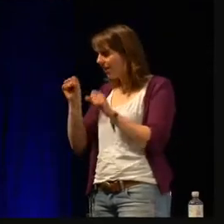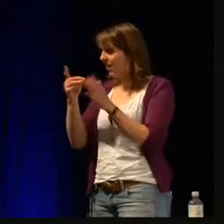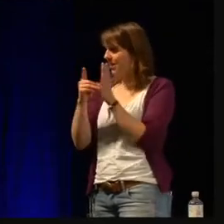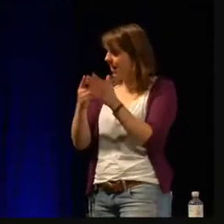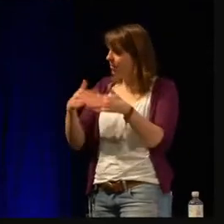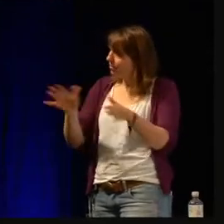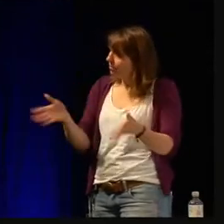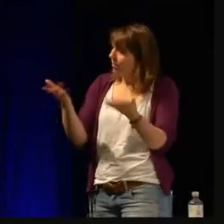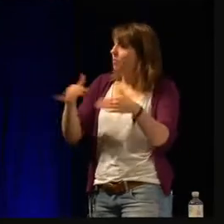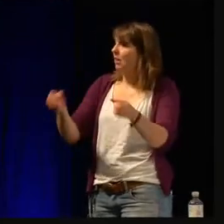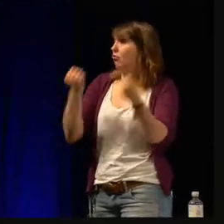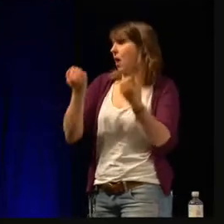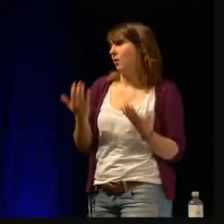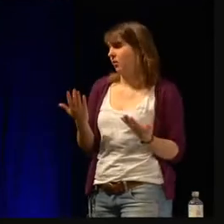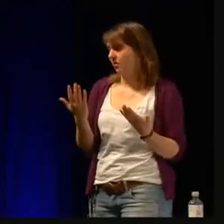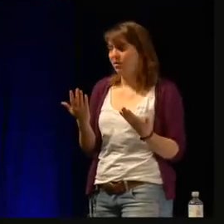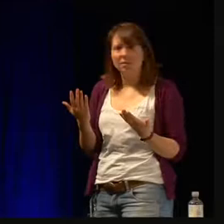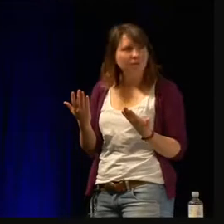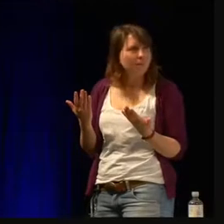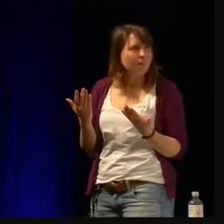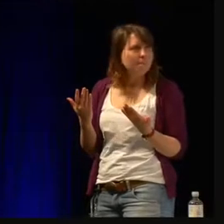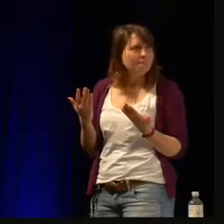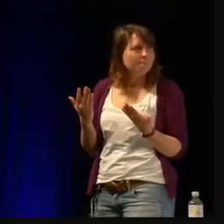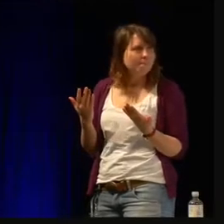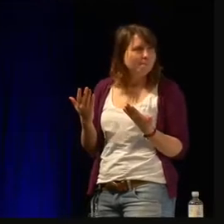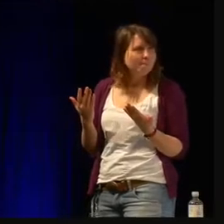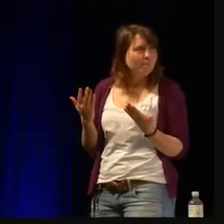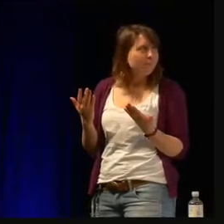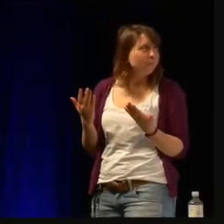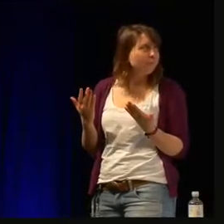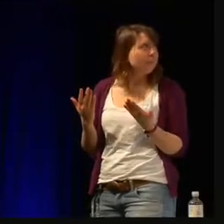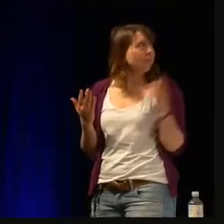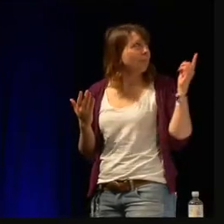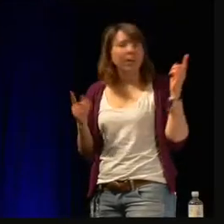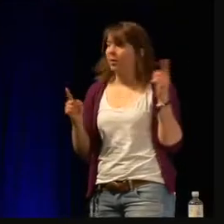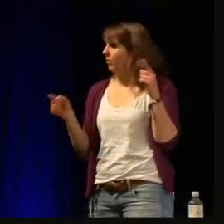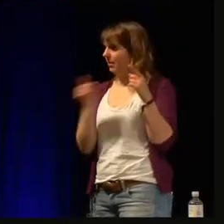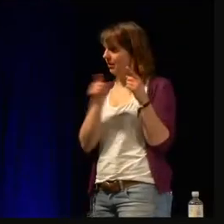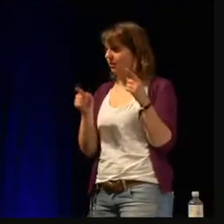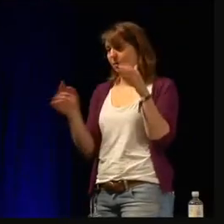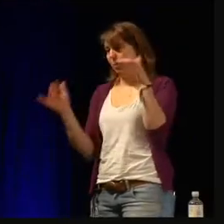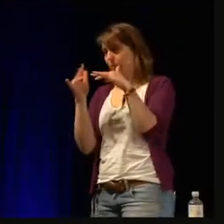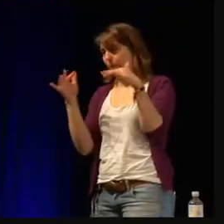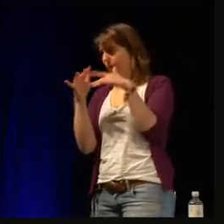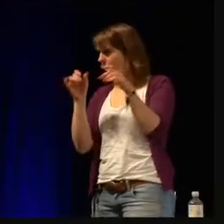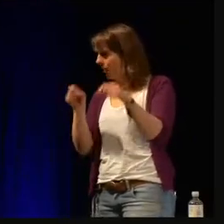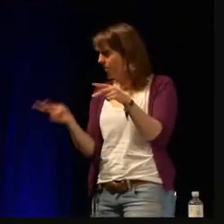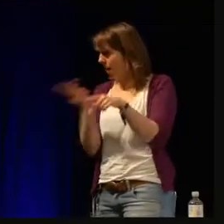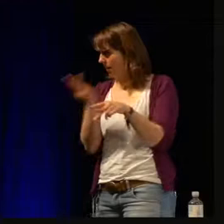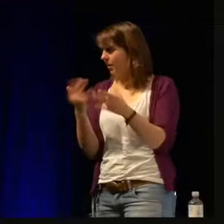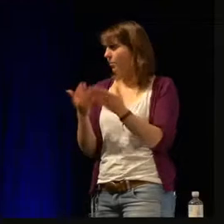At the same time, it's also possible that the bias of the data is impacting the model